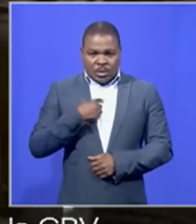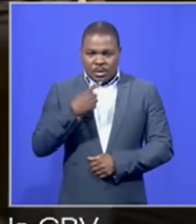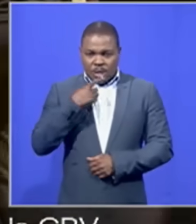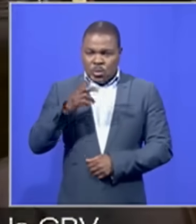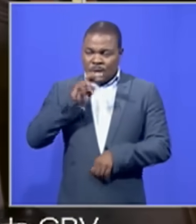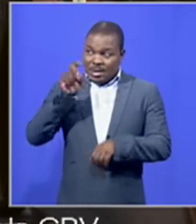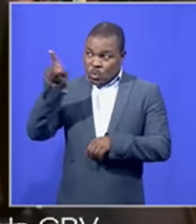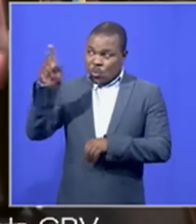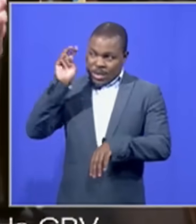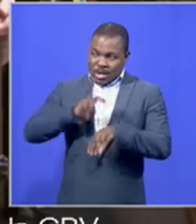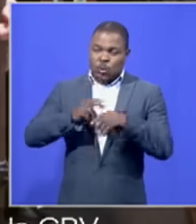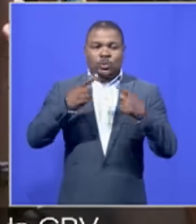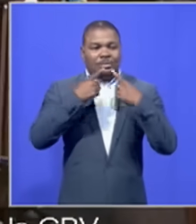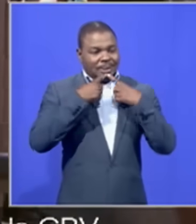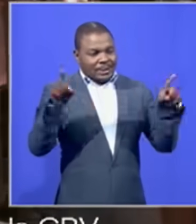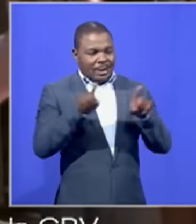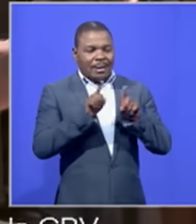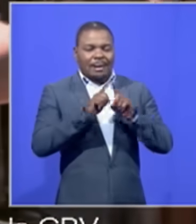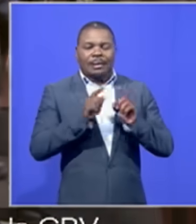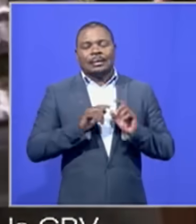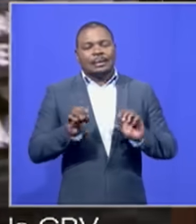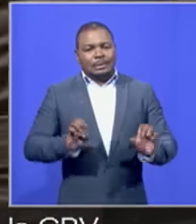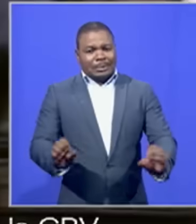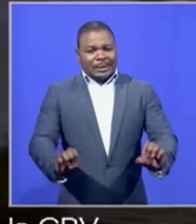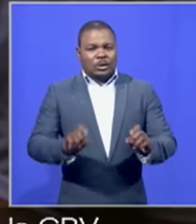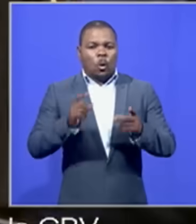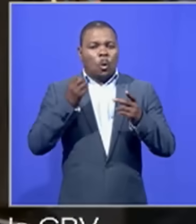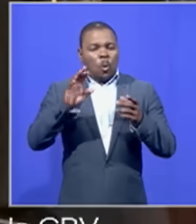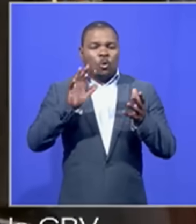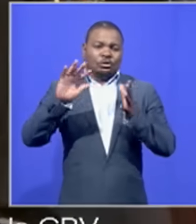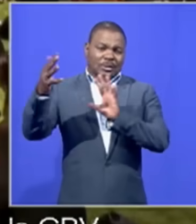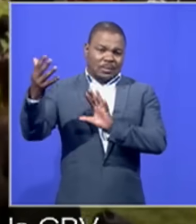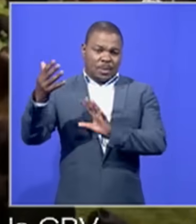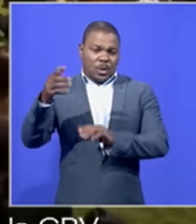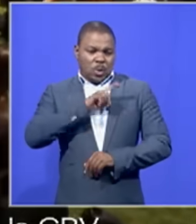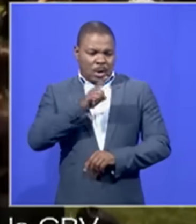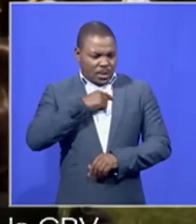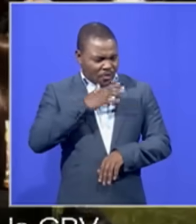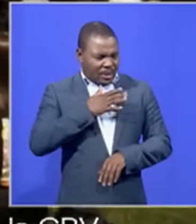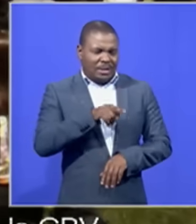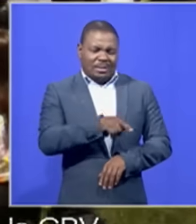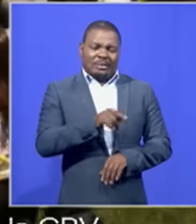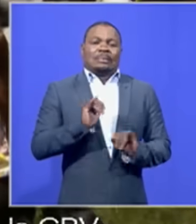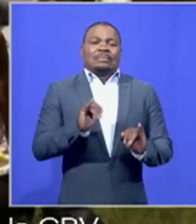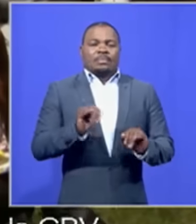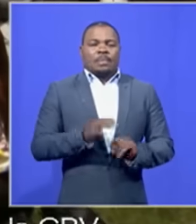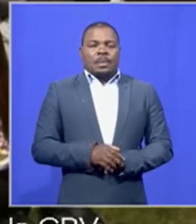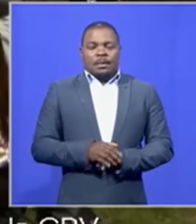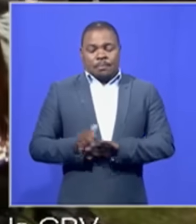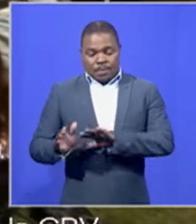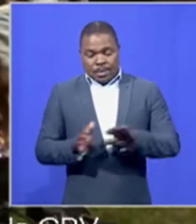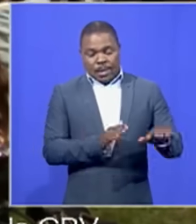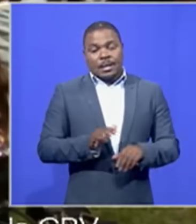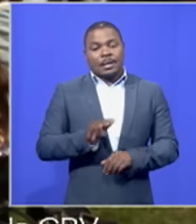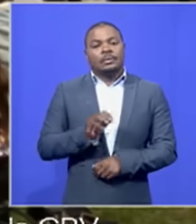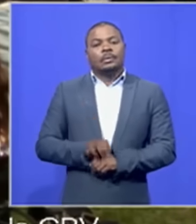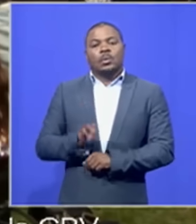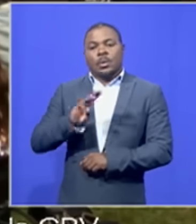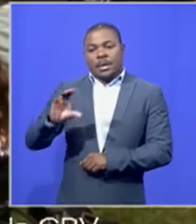declared an emergency or a disaster is because of the urgency we feel. Khabagare kwa Kapa Bophirima